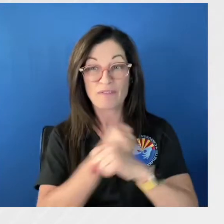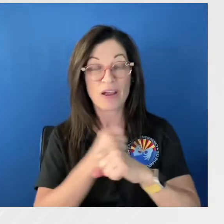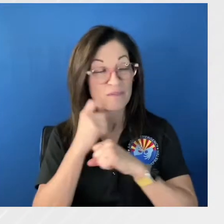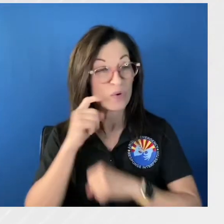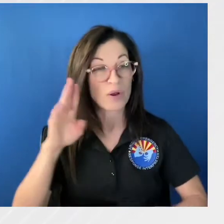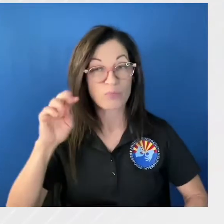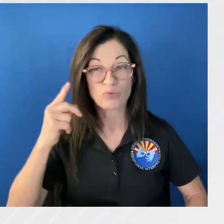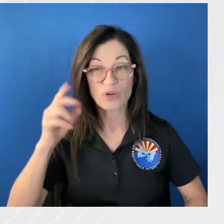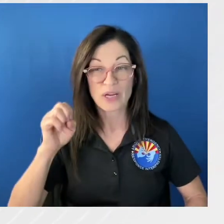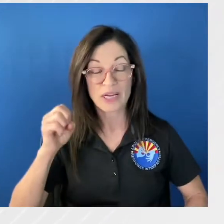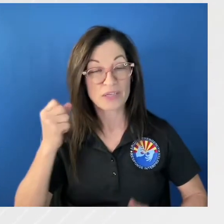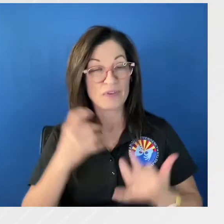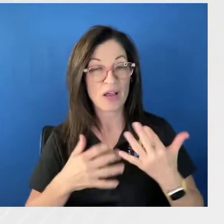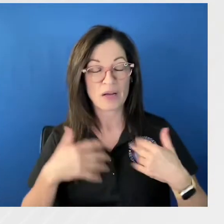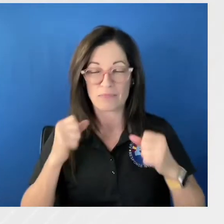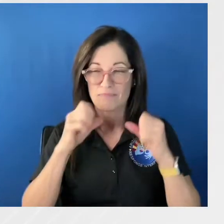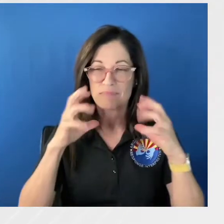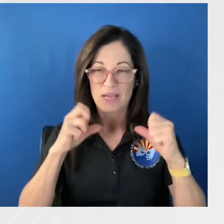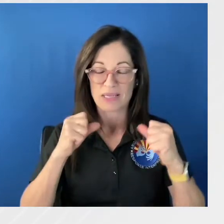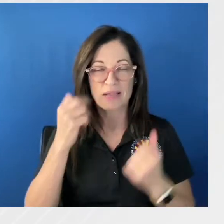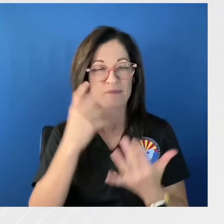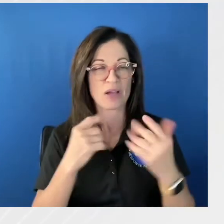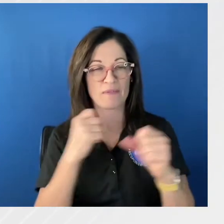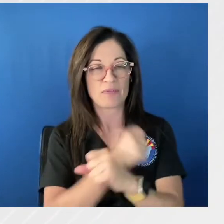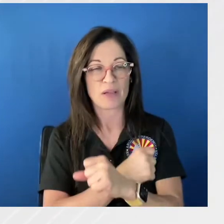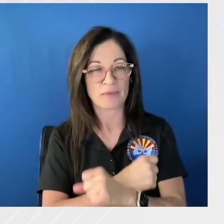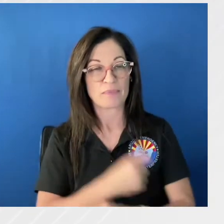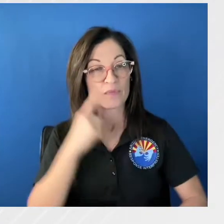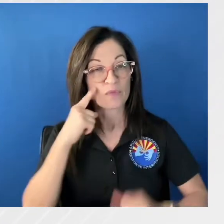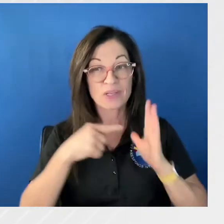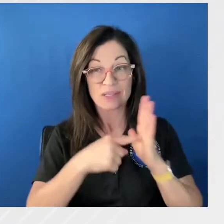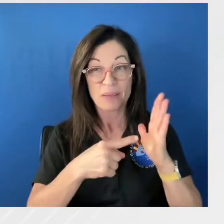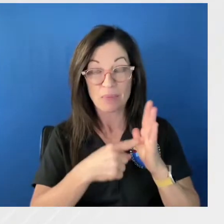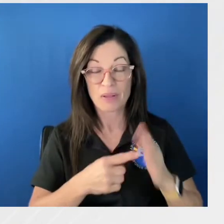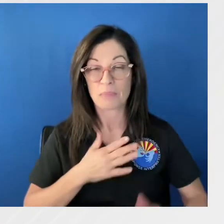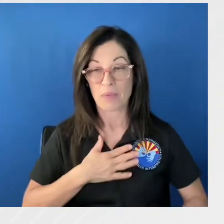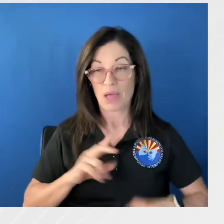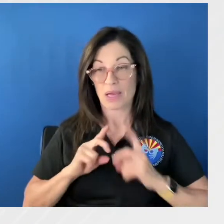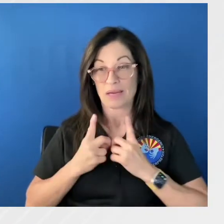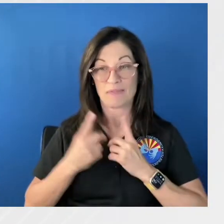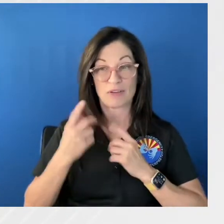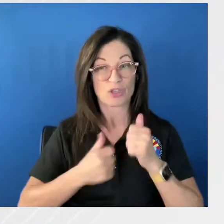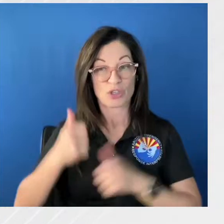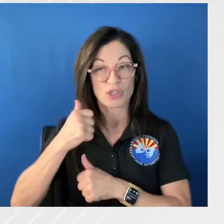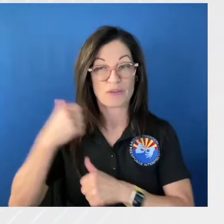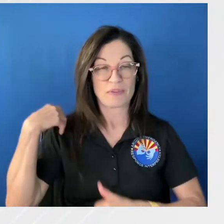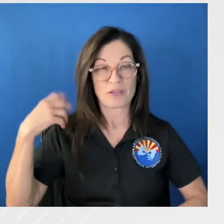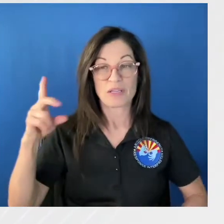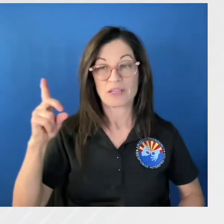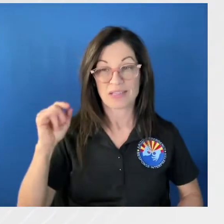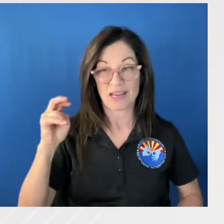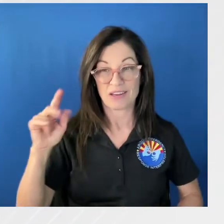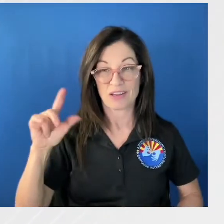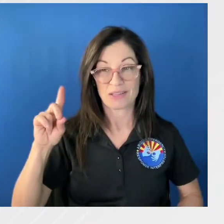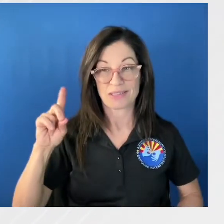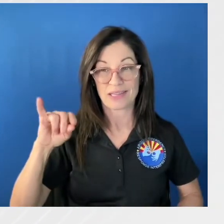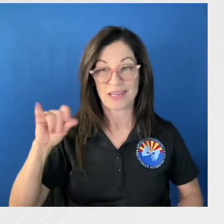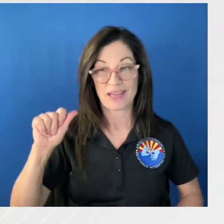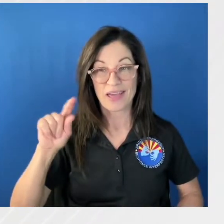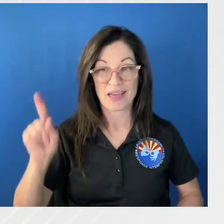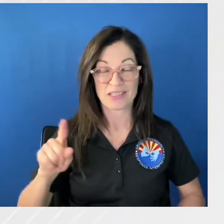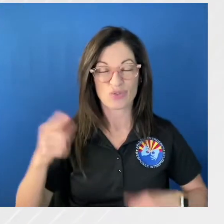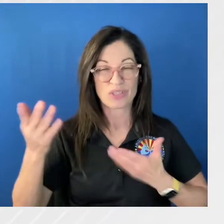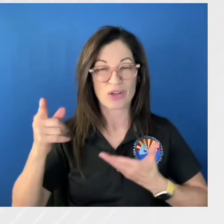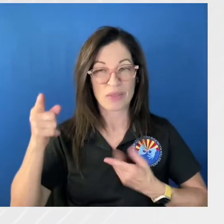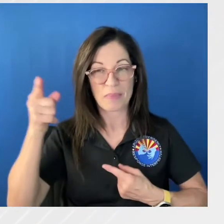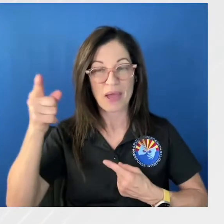I'll just give you an example. Is my division chief, Daniel Diaz, who's back there, he basically